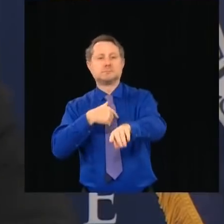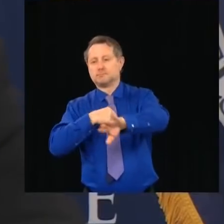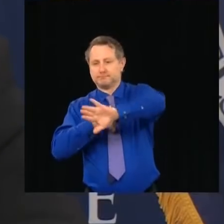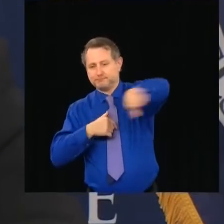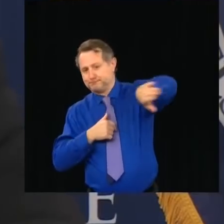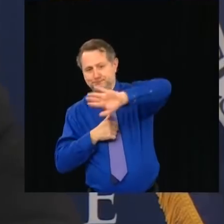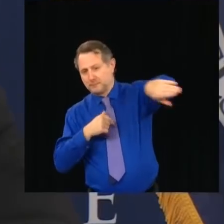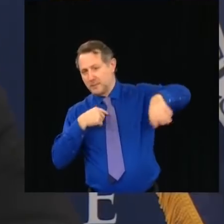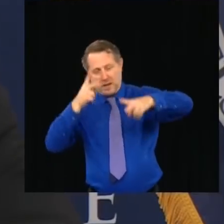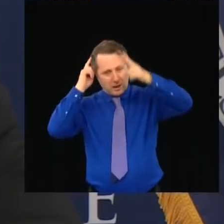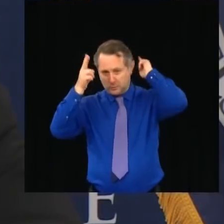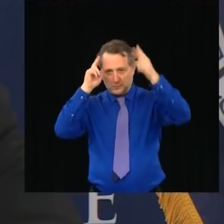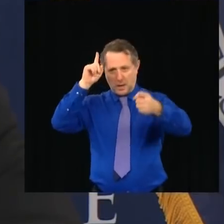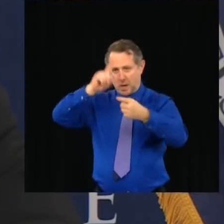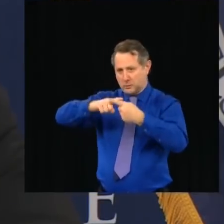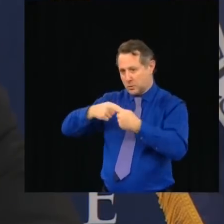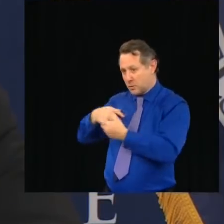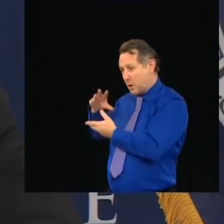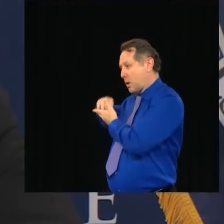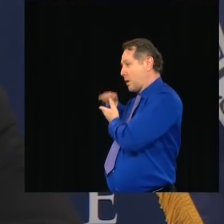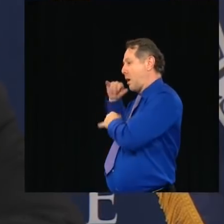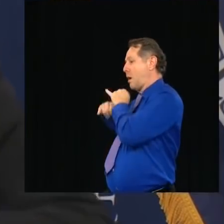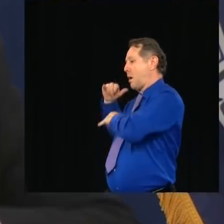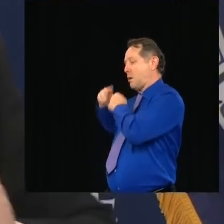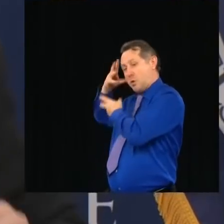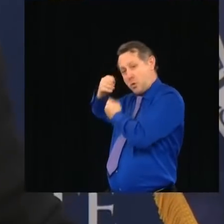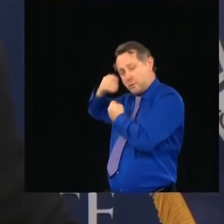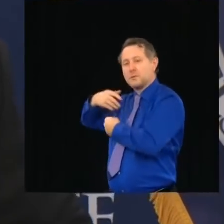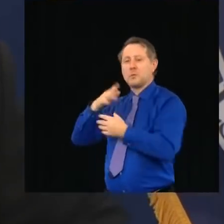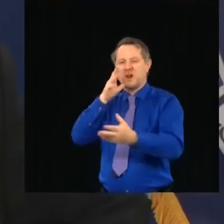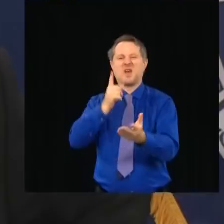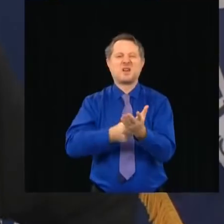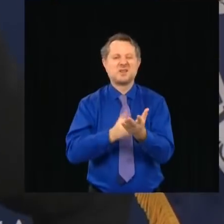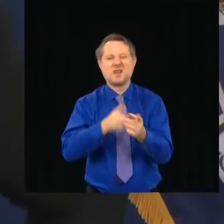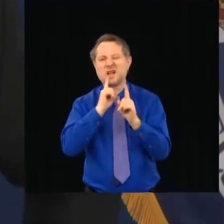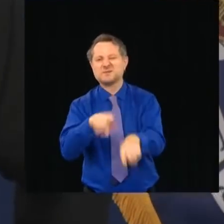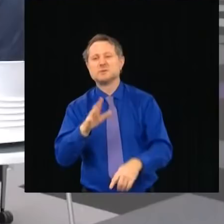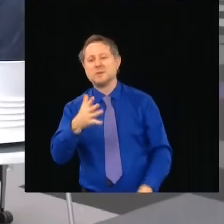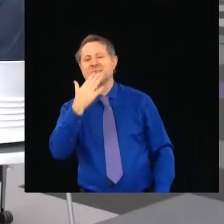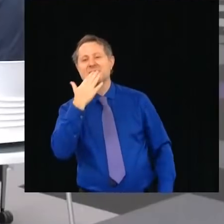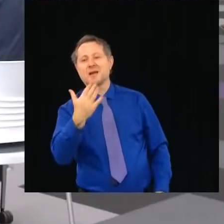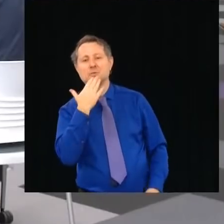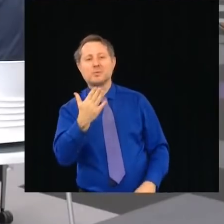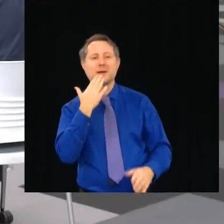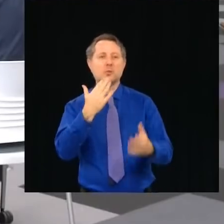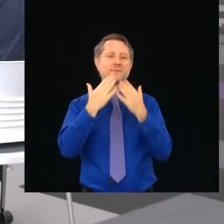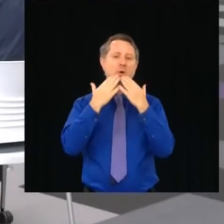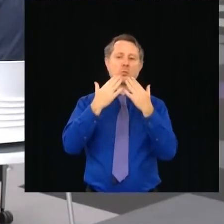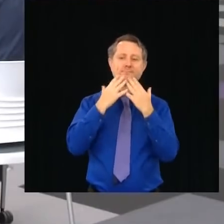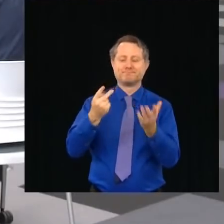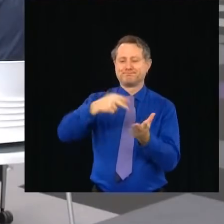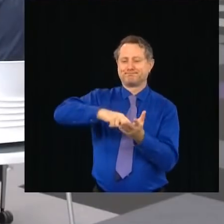get informed, and then I will have someone give you the answer. Thank you very much, guys. Thank you. Thank you.